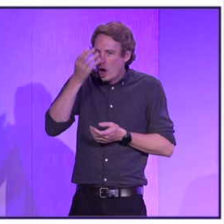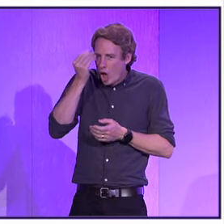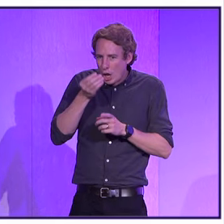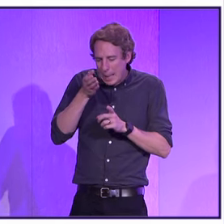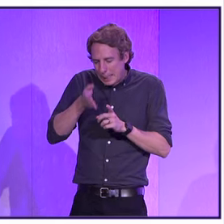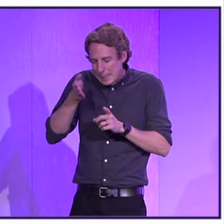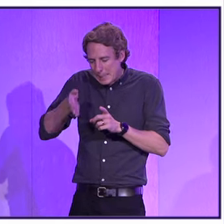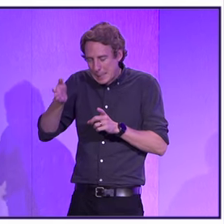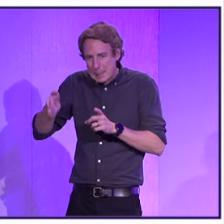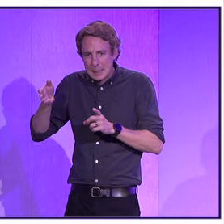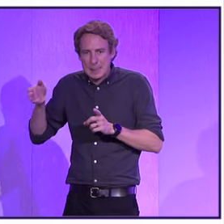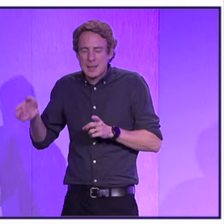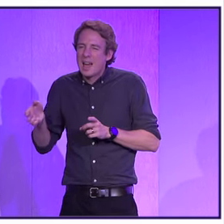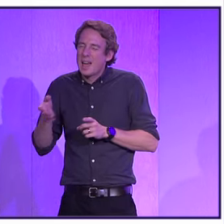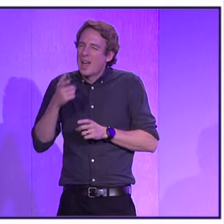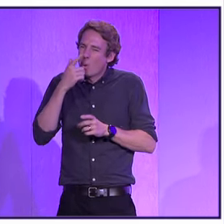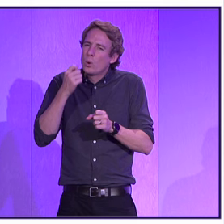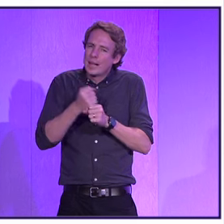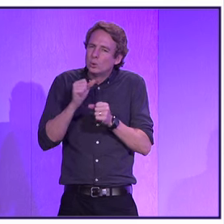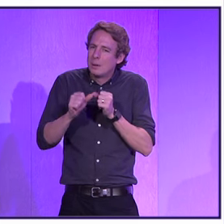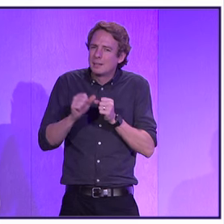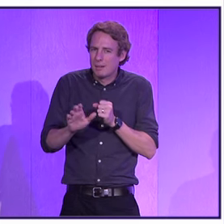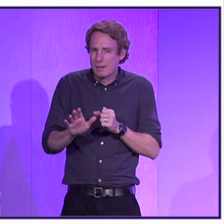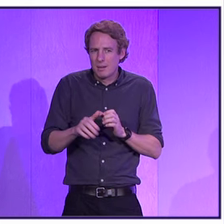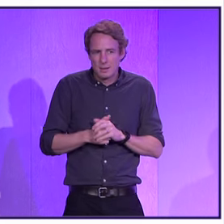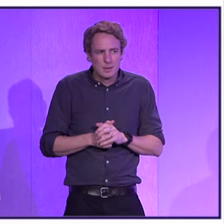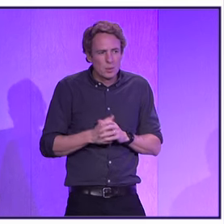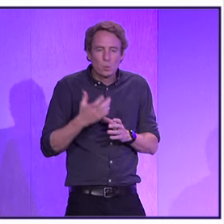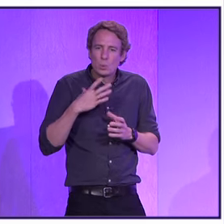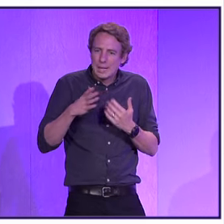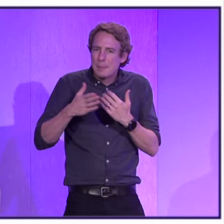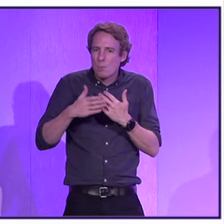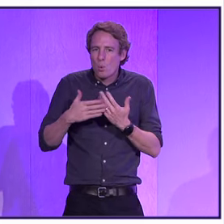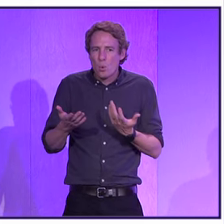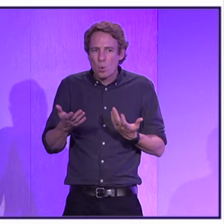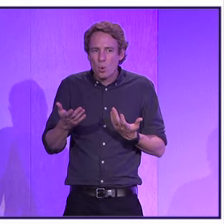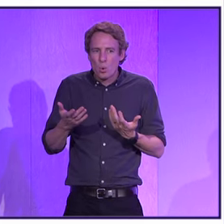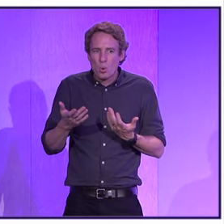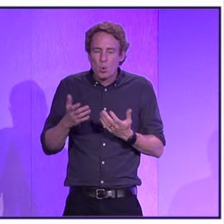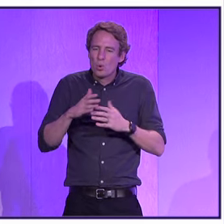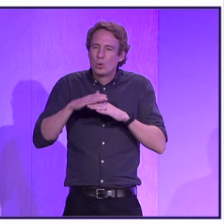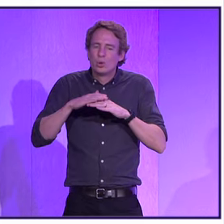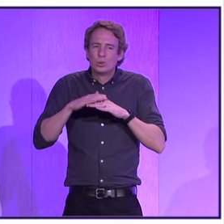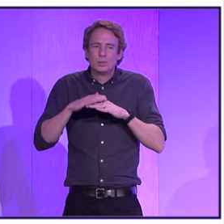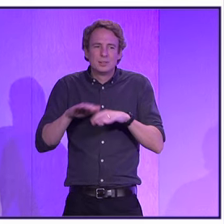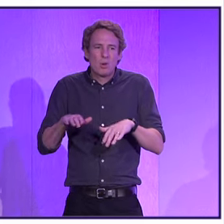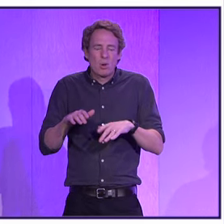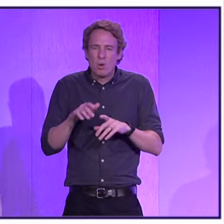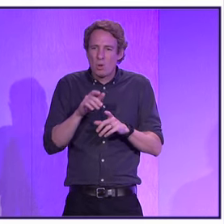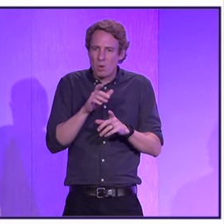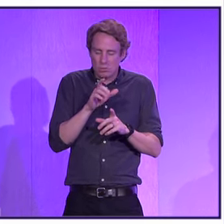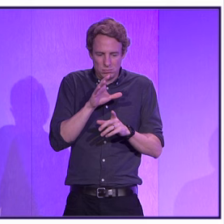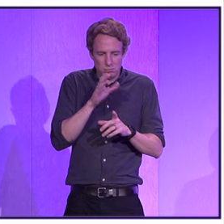I think we can do better than this still. We need to go further than this now. I don't think that